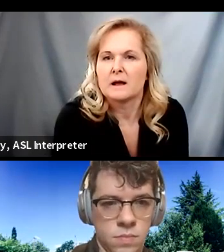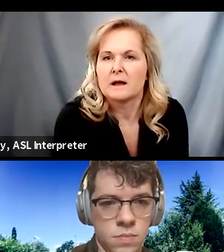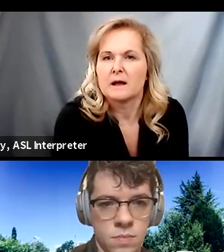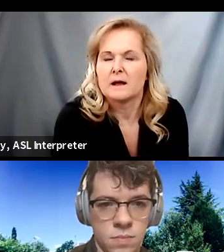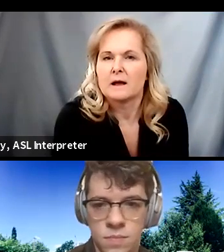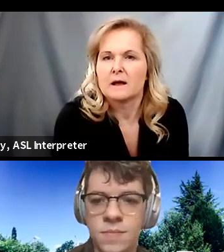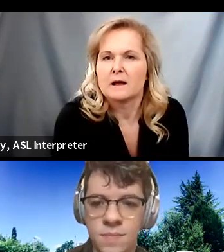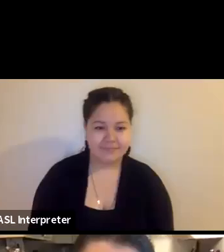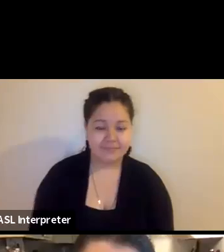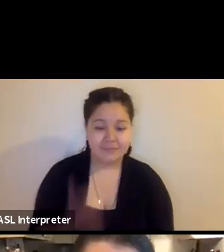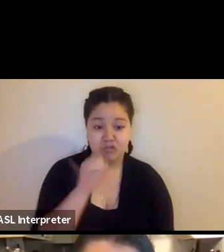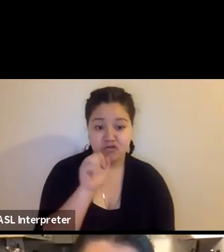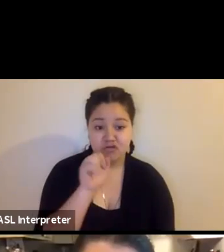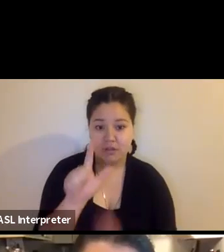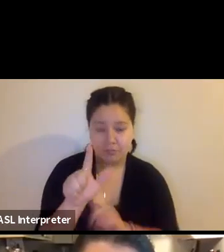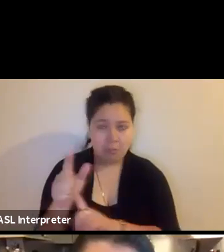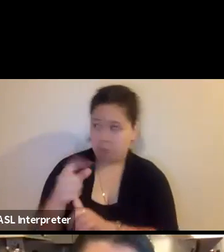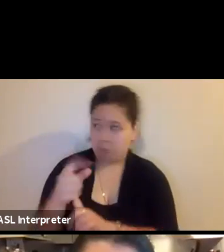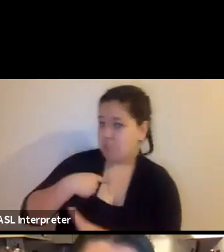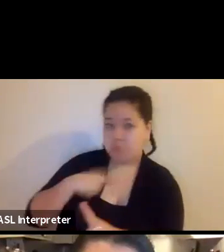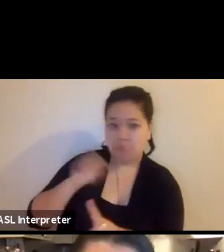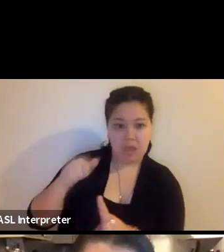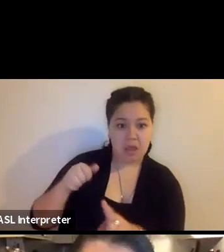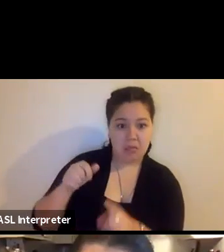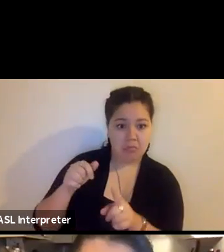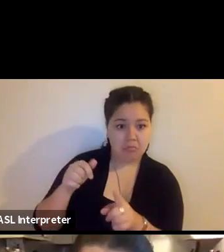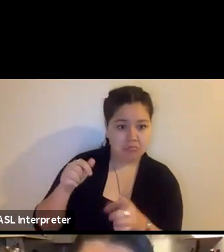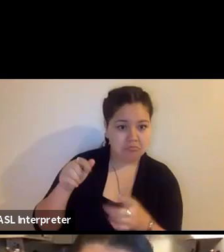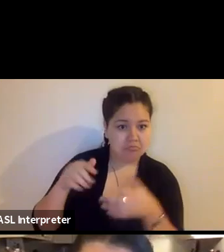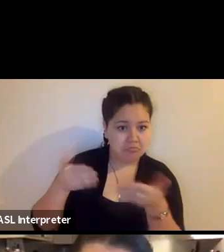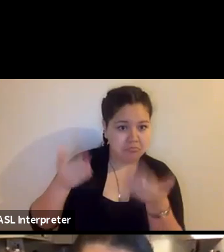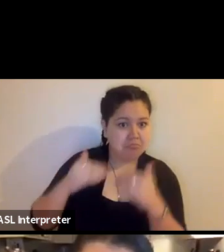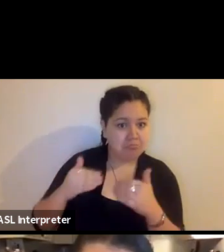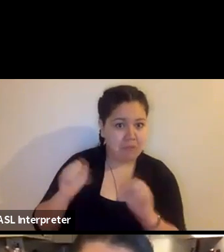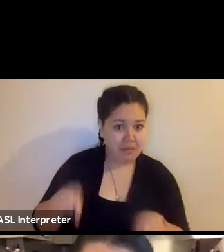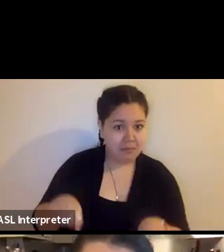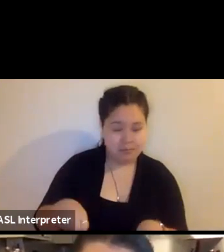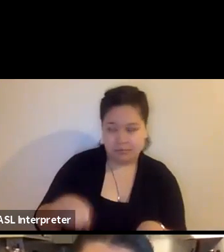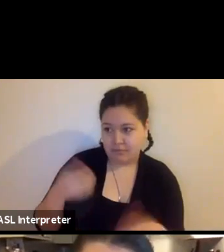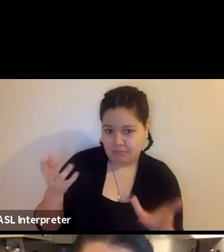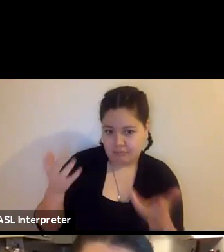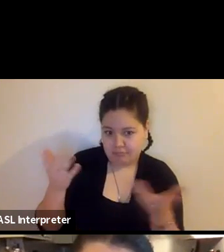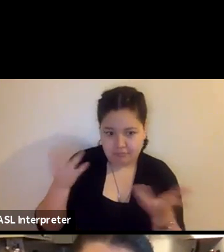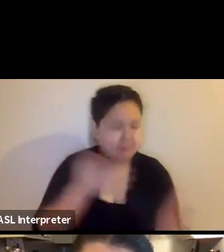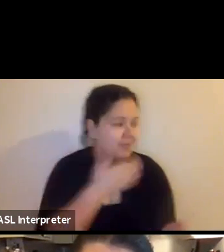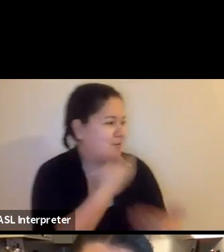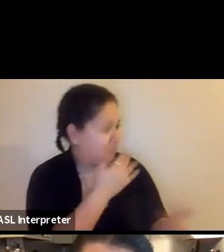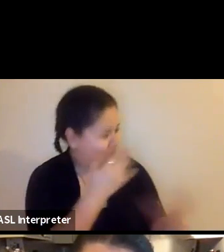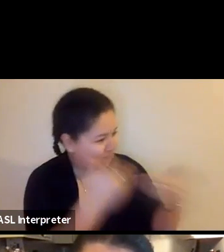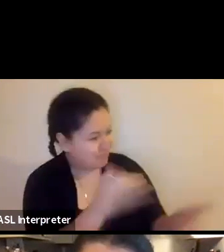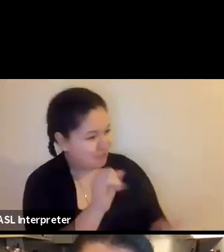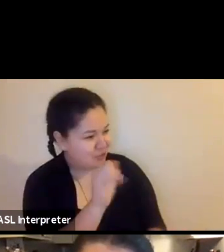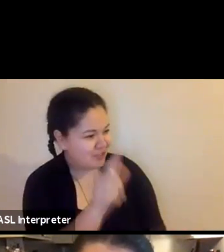I can go. Or not. Thank you, Jill. Lovely. Thank you, Jill.